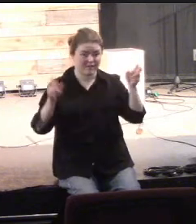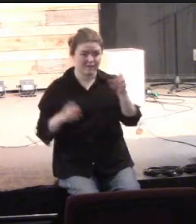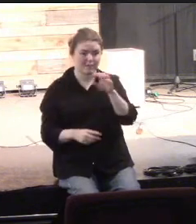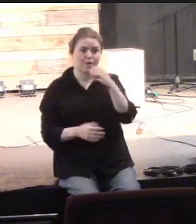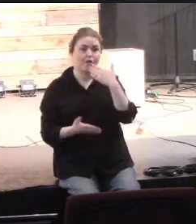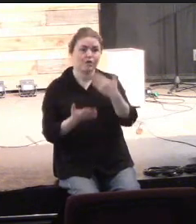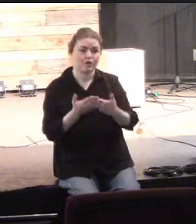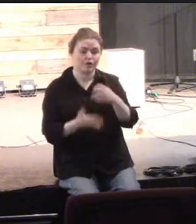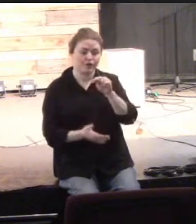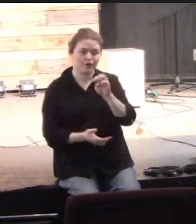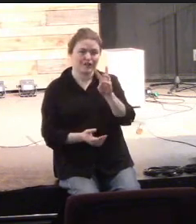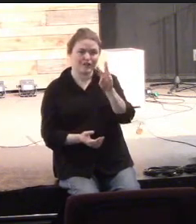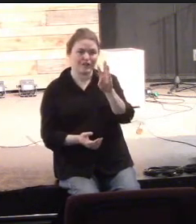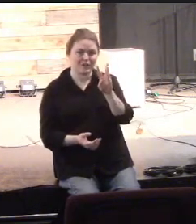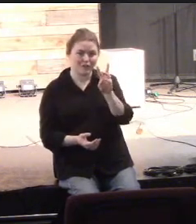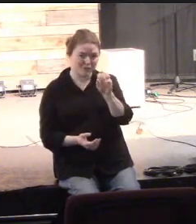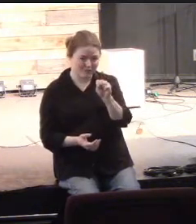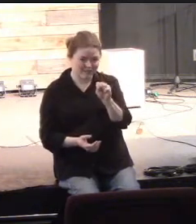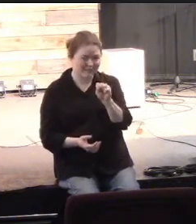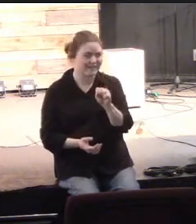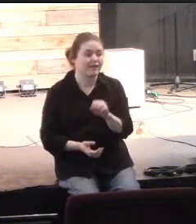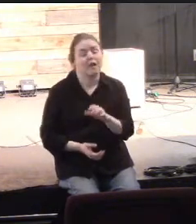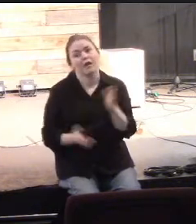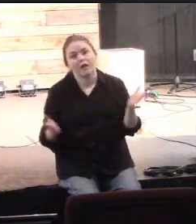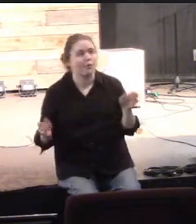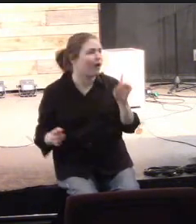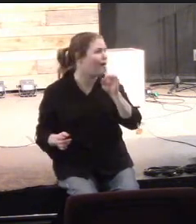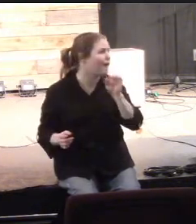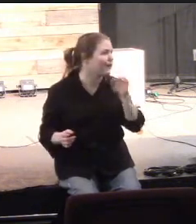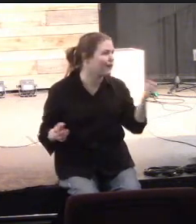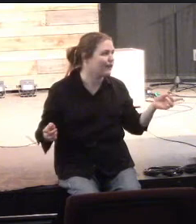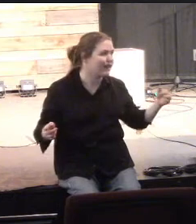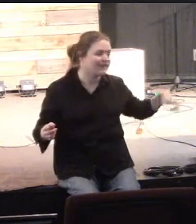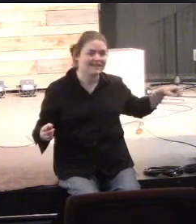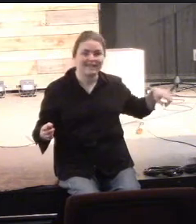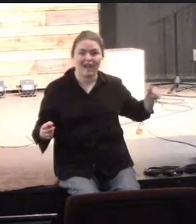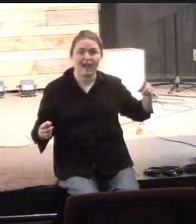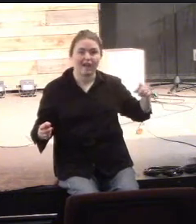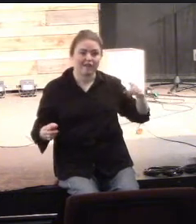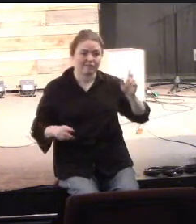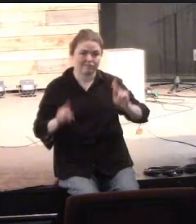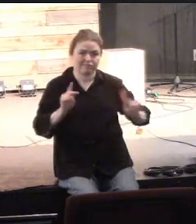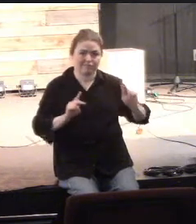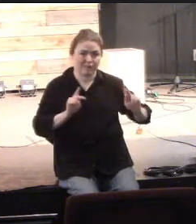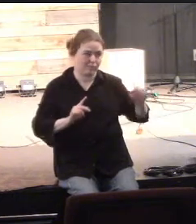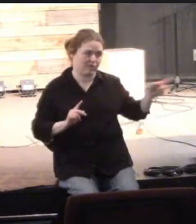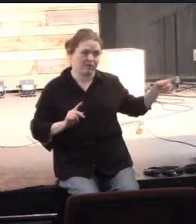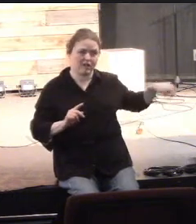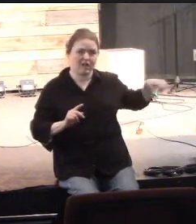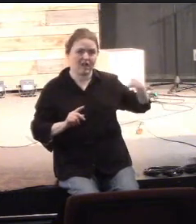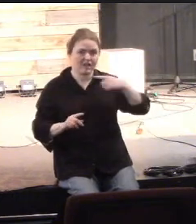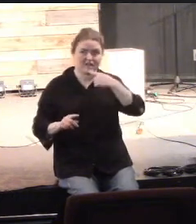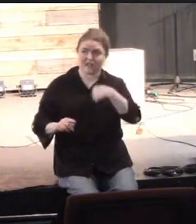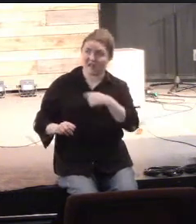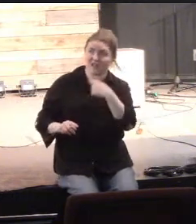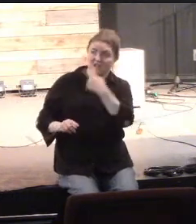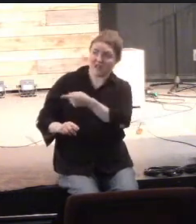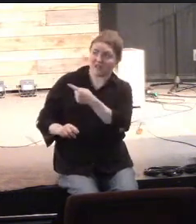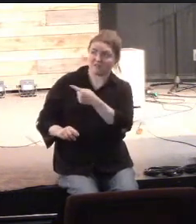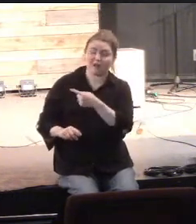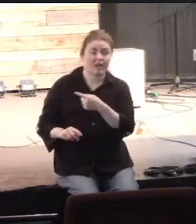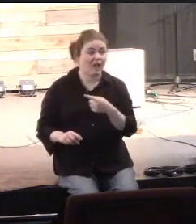couple of stories. I do, okay, our theme is good news. Got people in the room here, they're telling me what to do. So I got to remind you that the theme is good